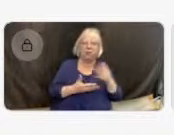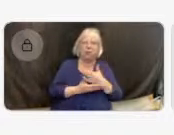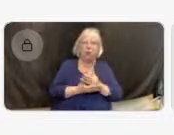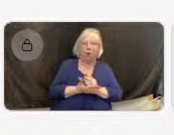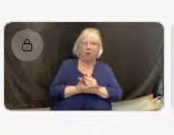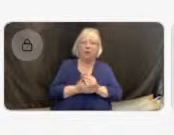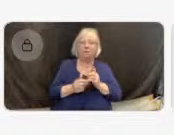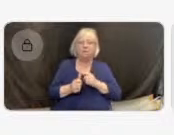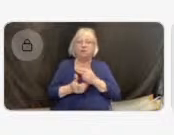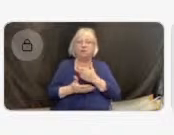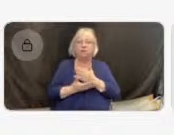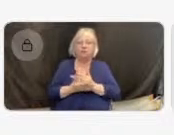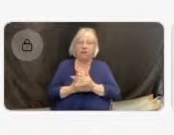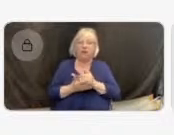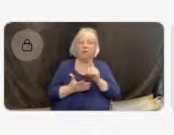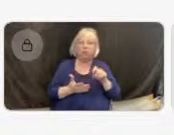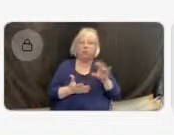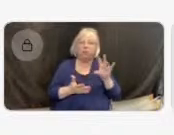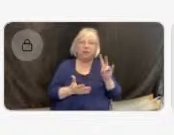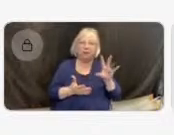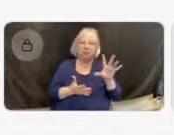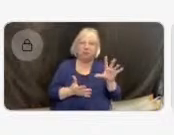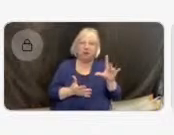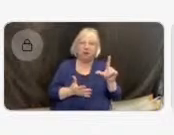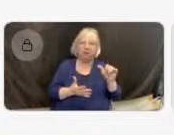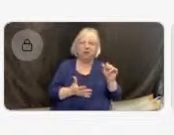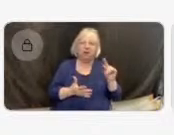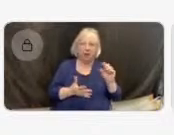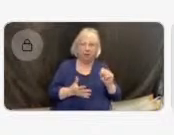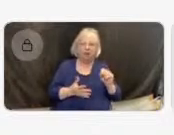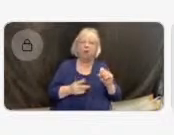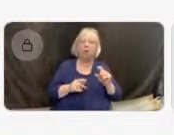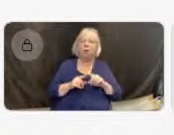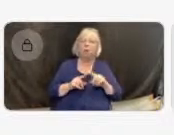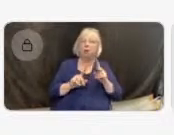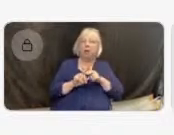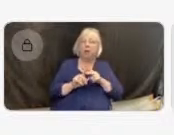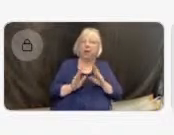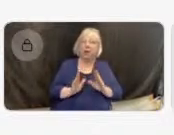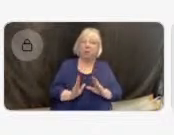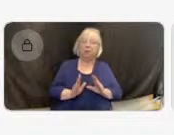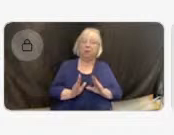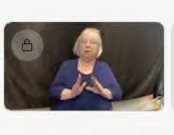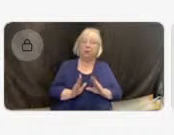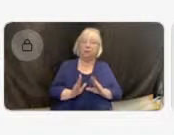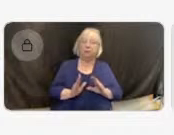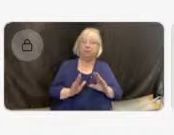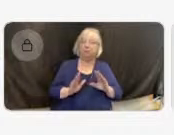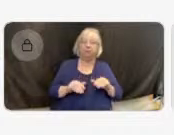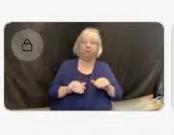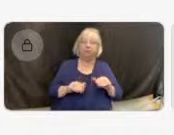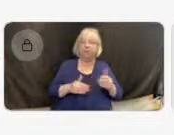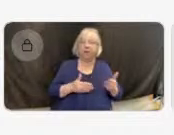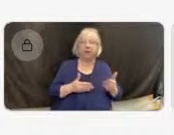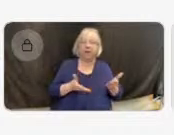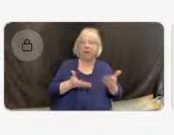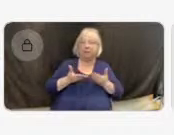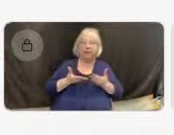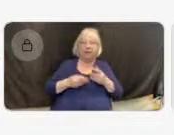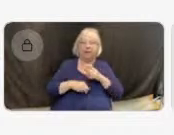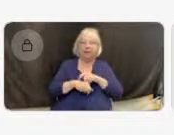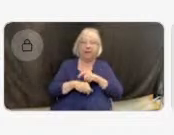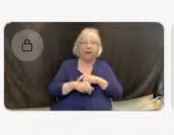first phase was to be 75 lots. The applicant has not provided a timeline on when